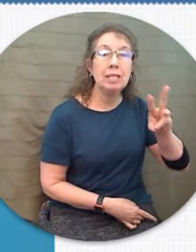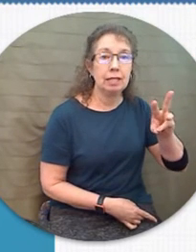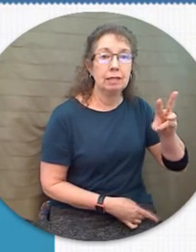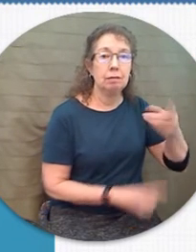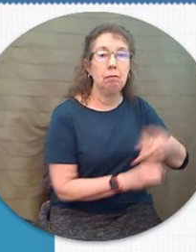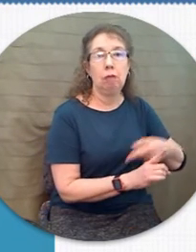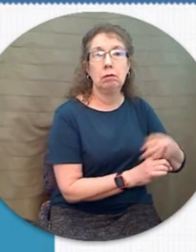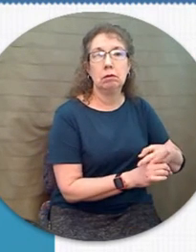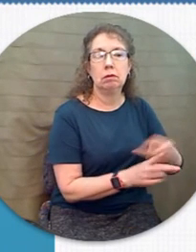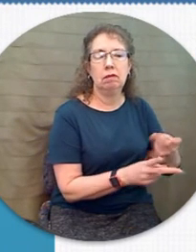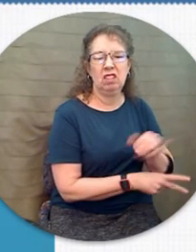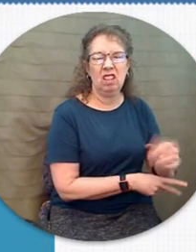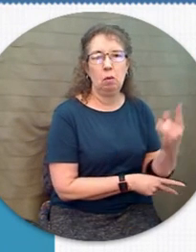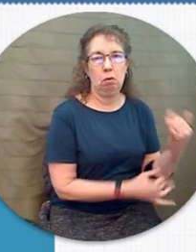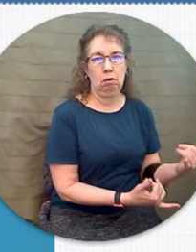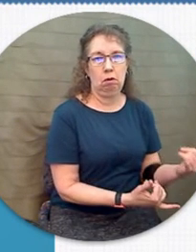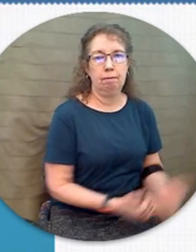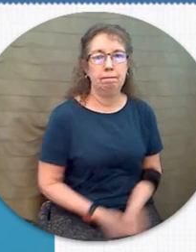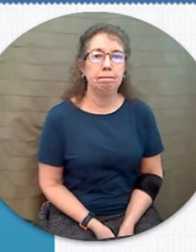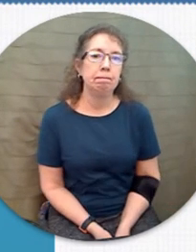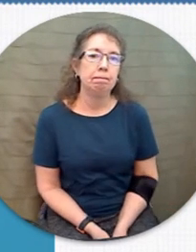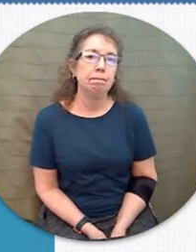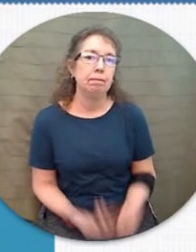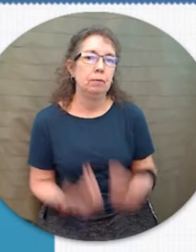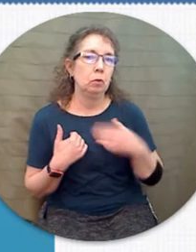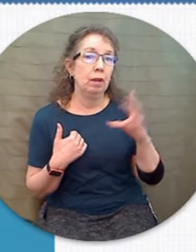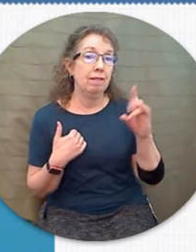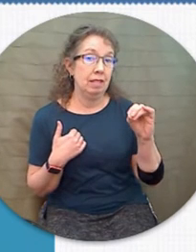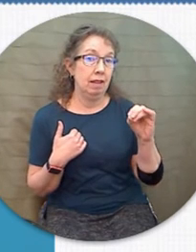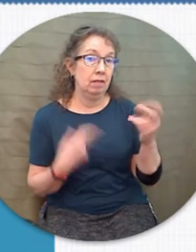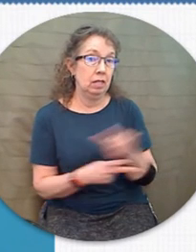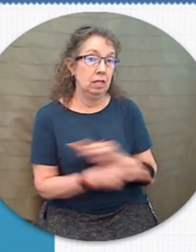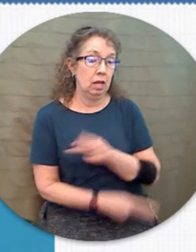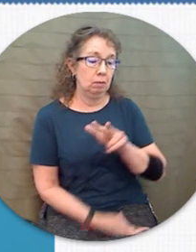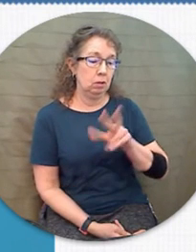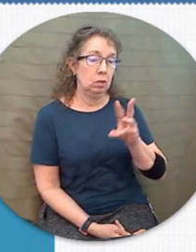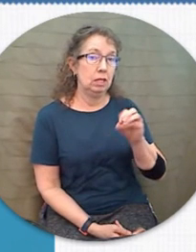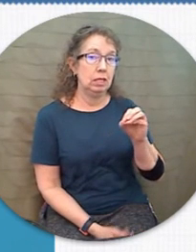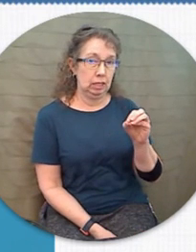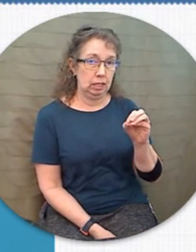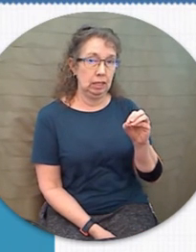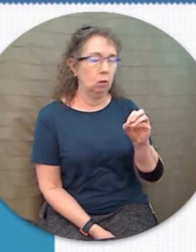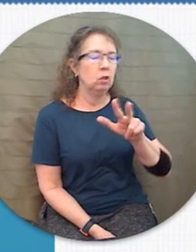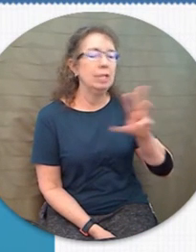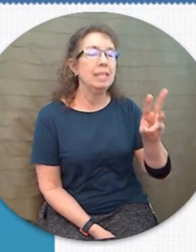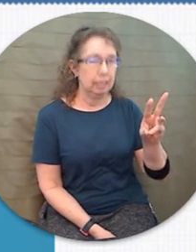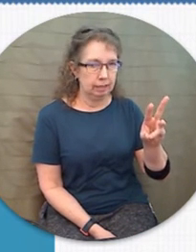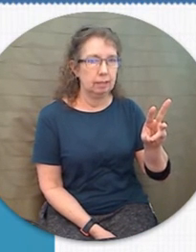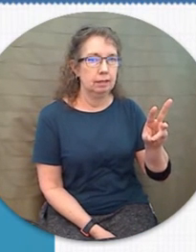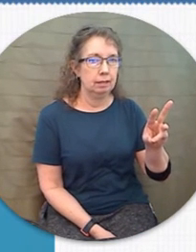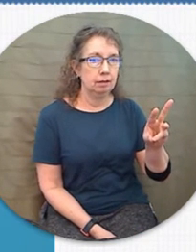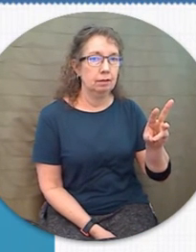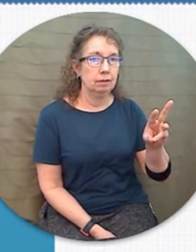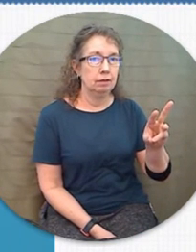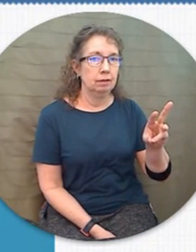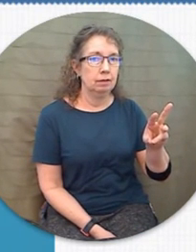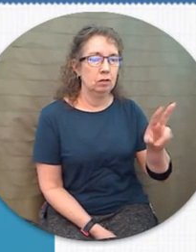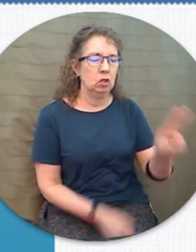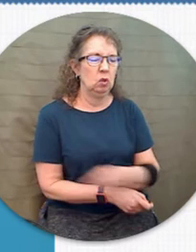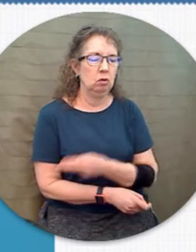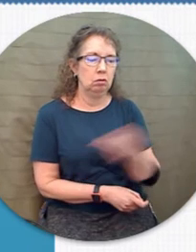So we have 70 by 36 months. Okay, again, we can use our mental